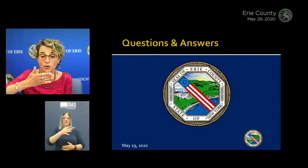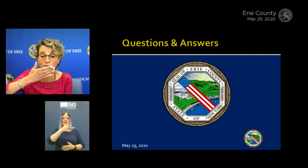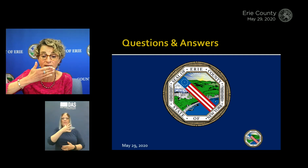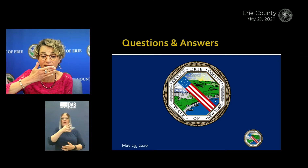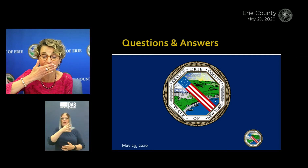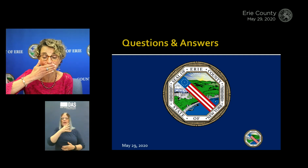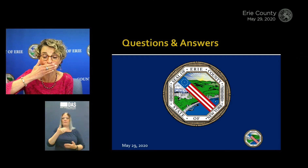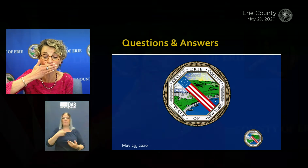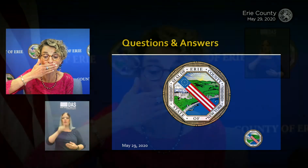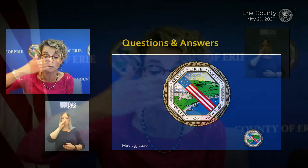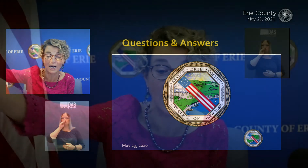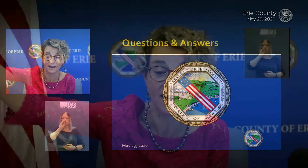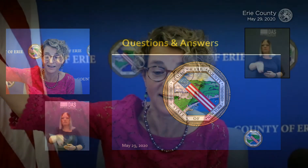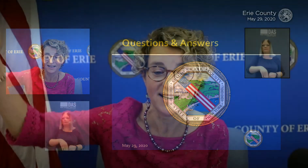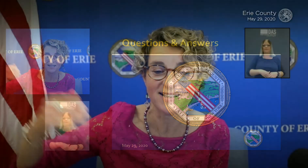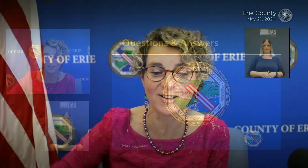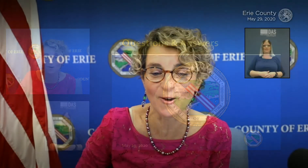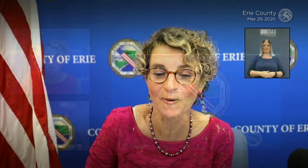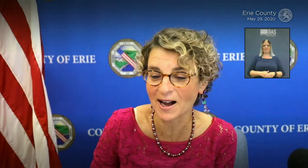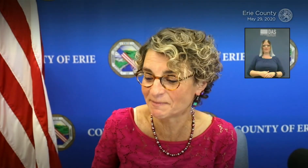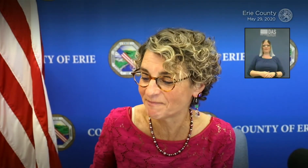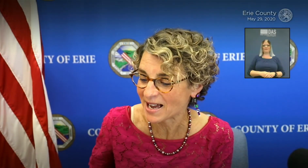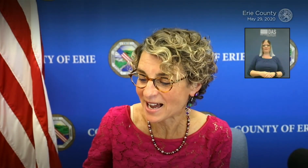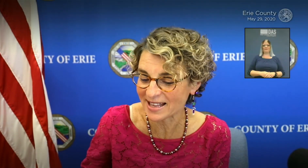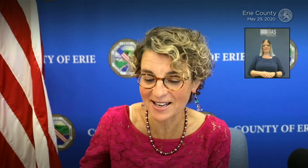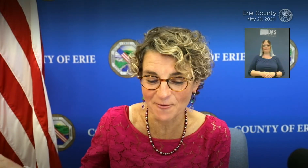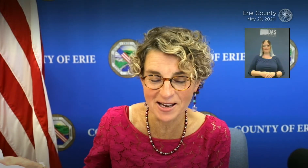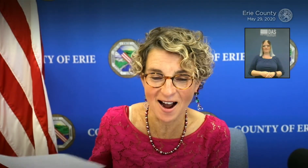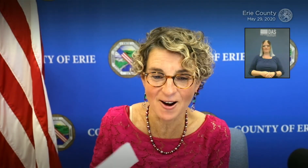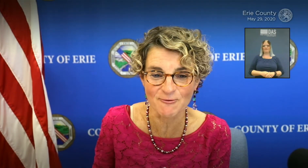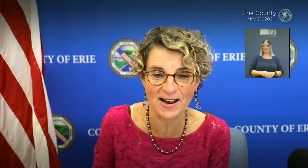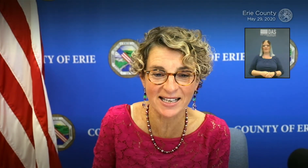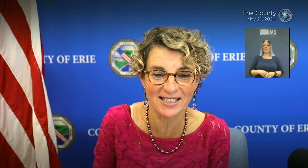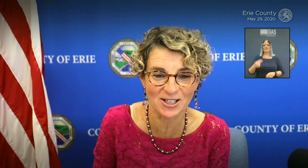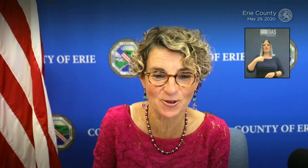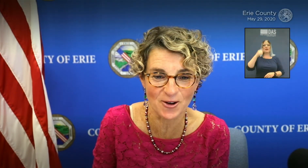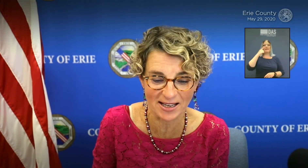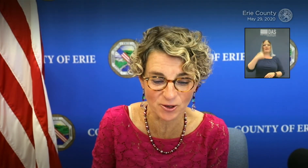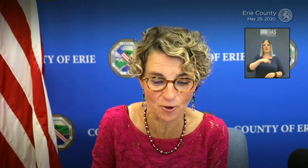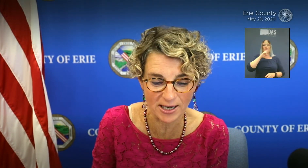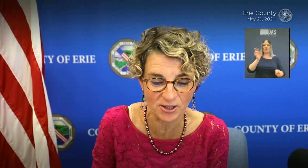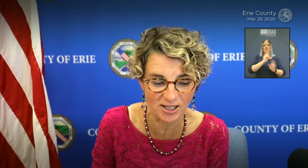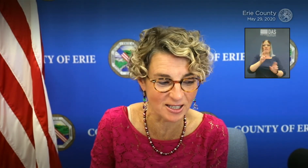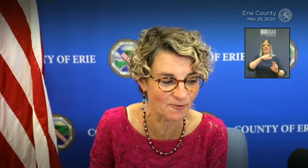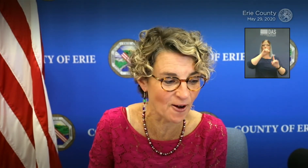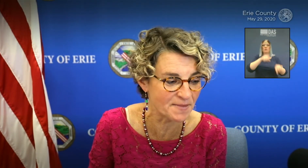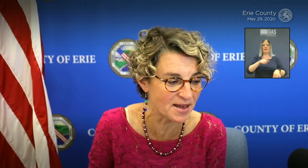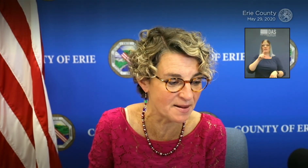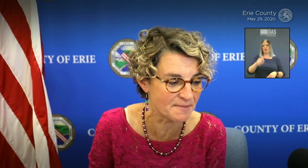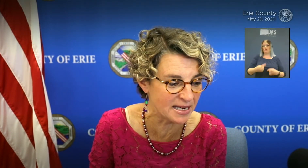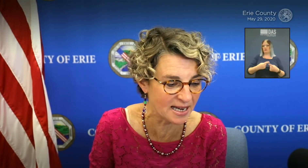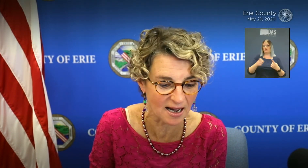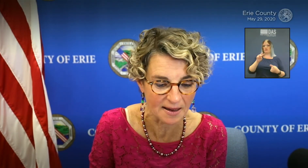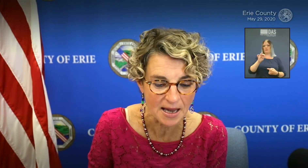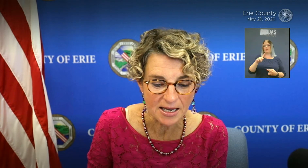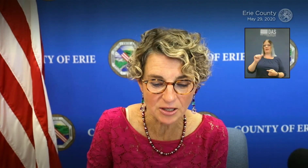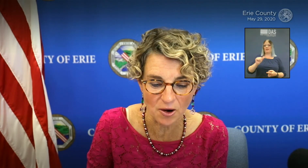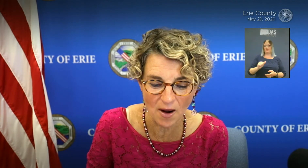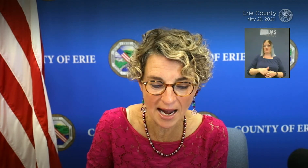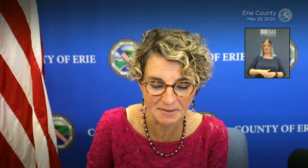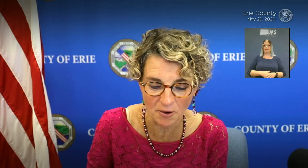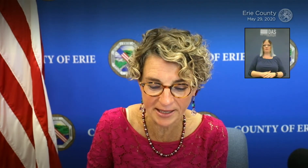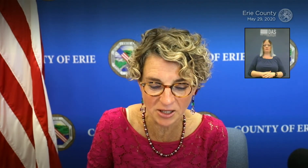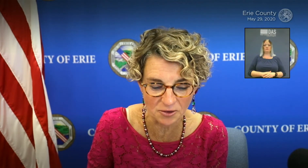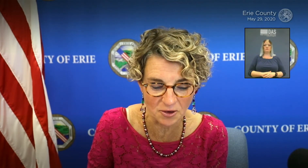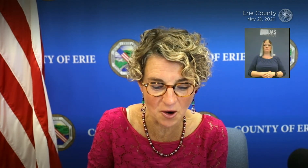big virtual kiss. Mwah. So I think we are ready to answer questions from the media.